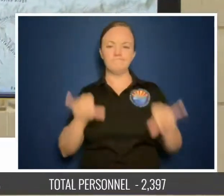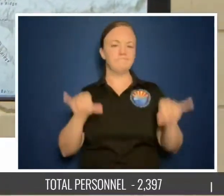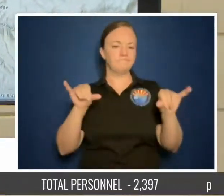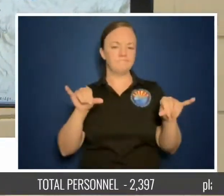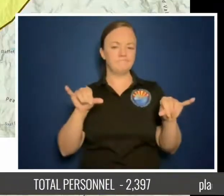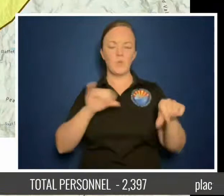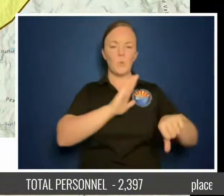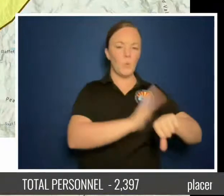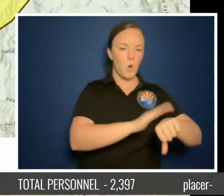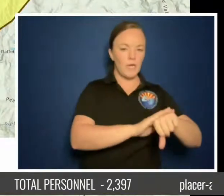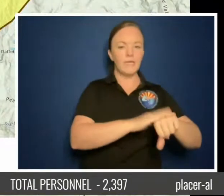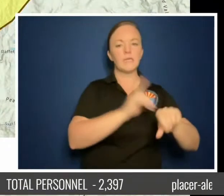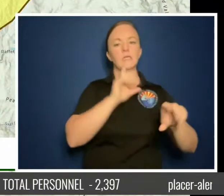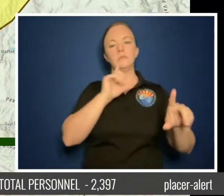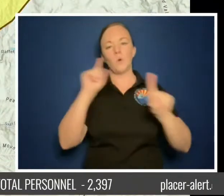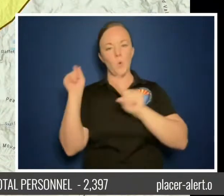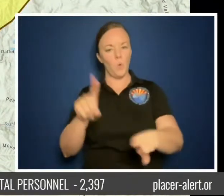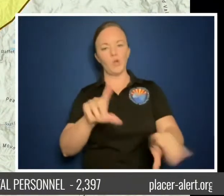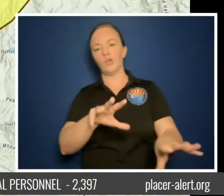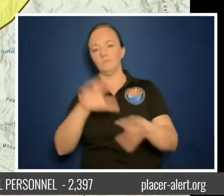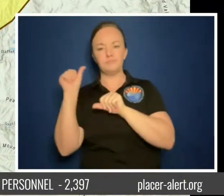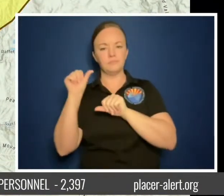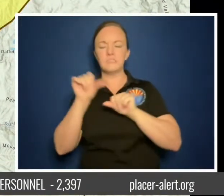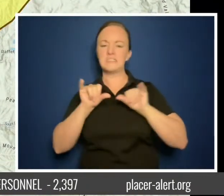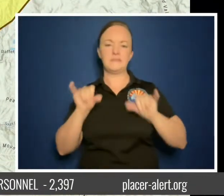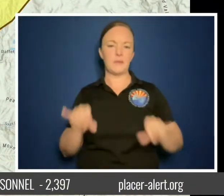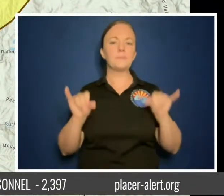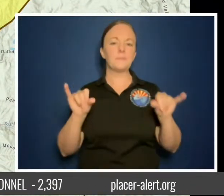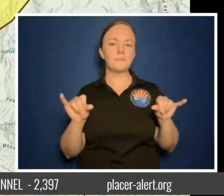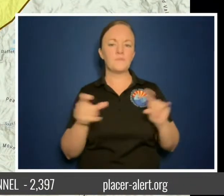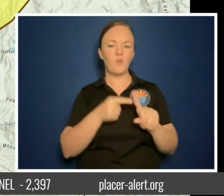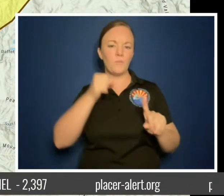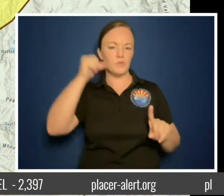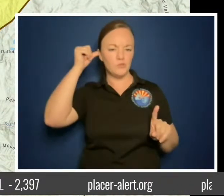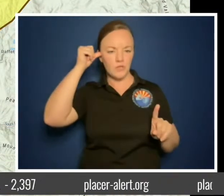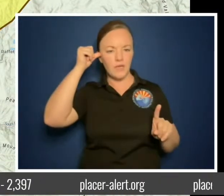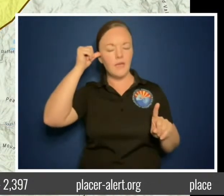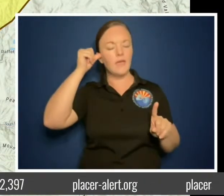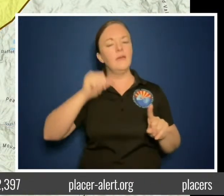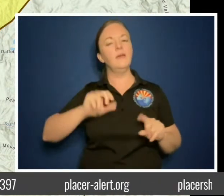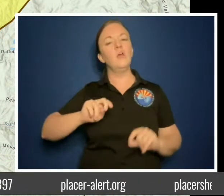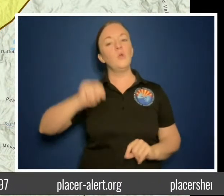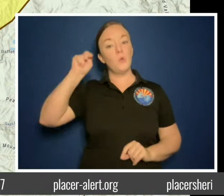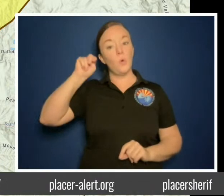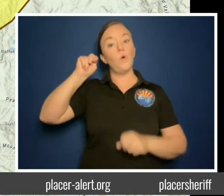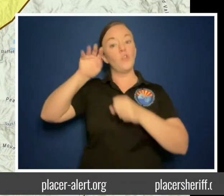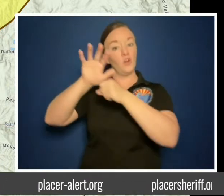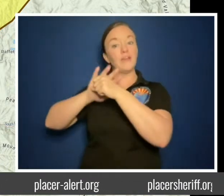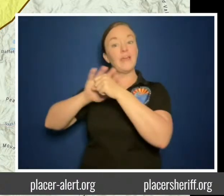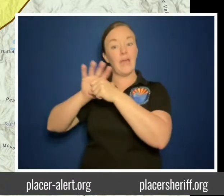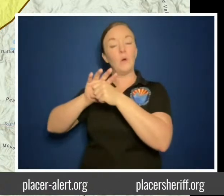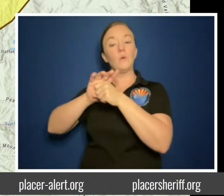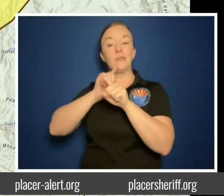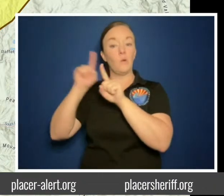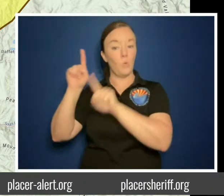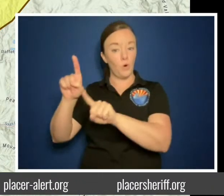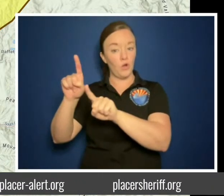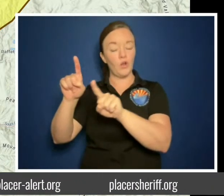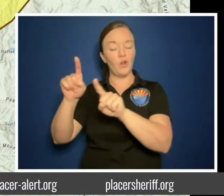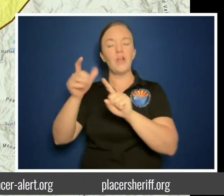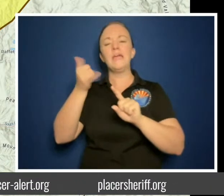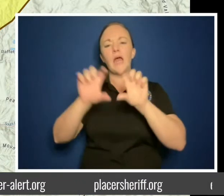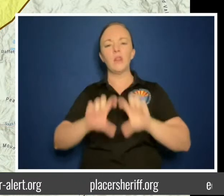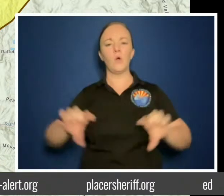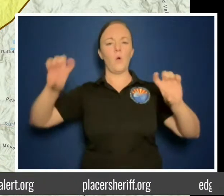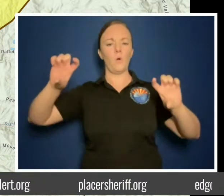order evacuation areas. So it's still going to be the northern county, and then the yellow is the warning. So all that